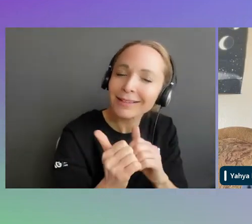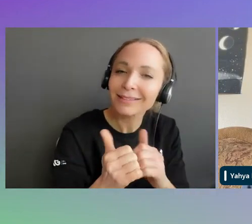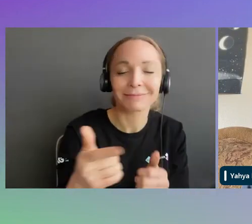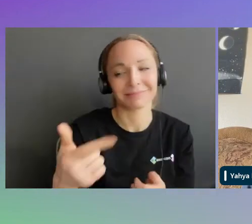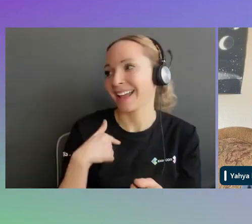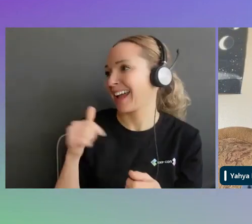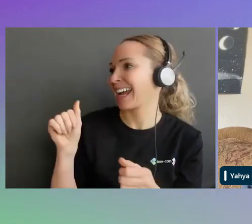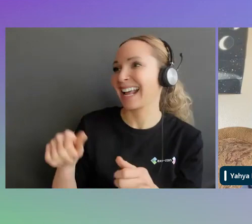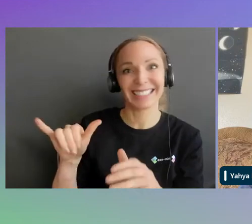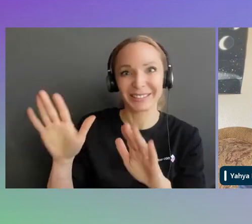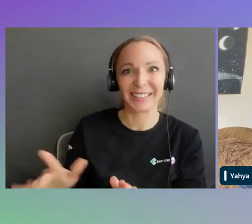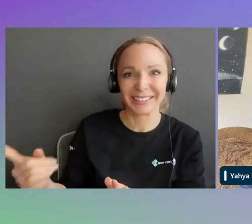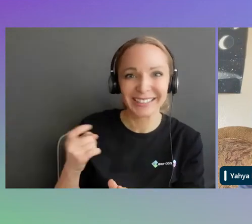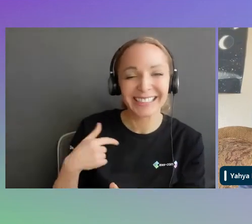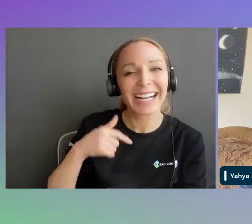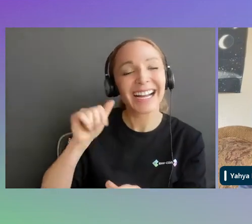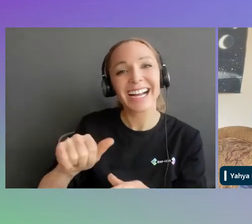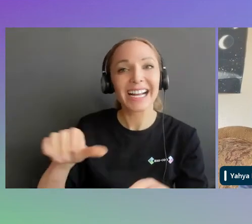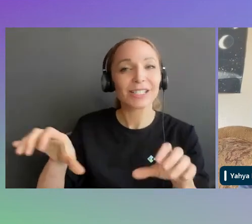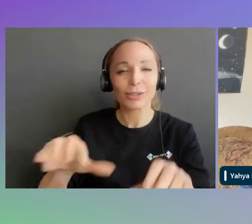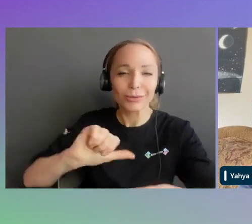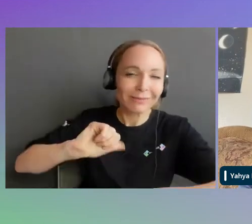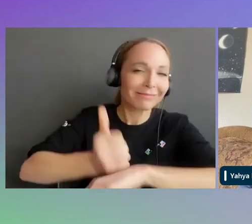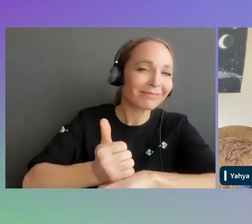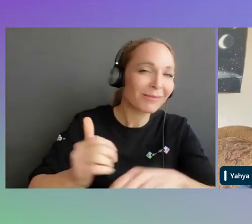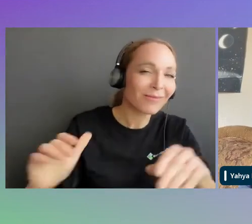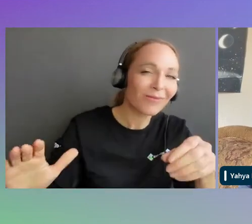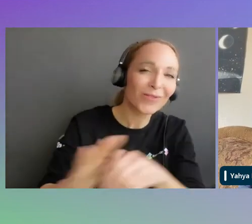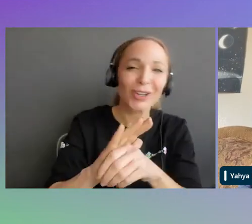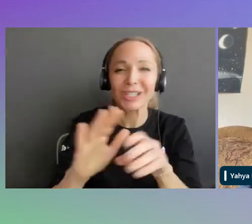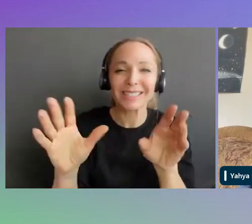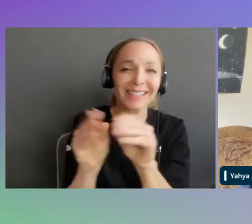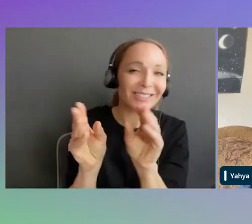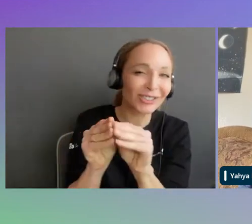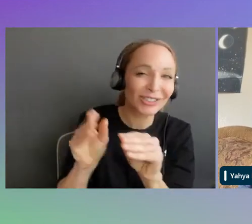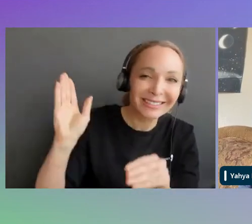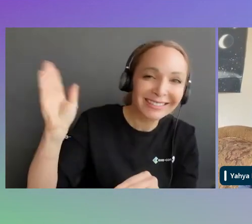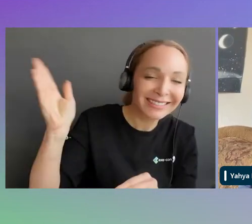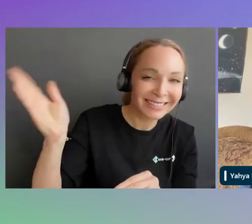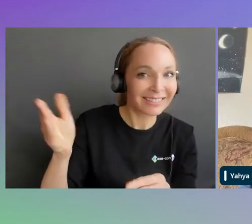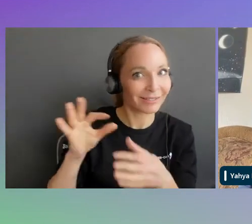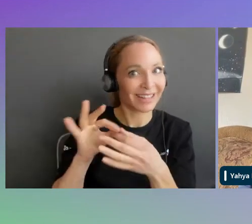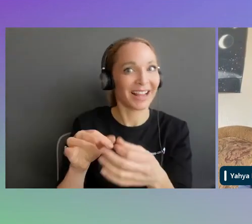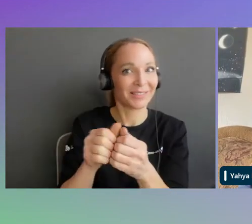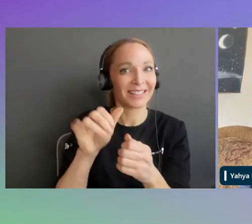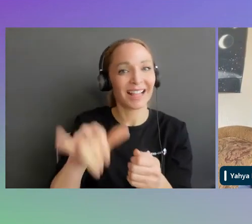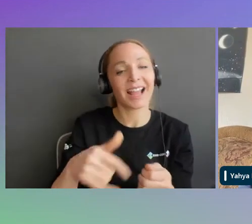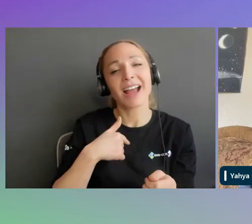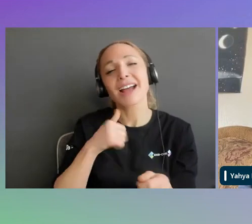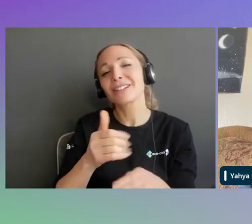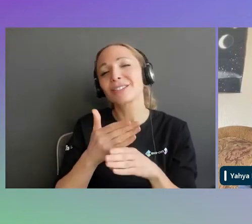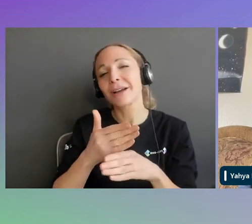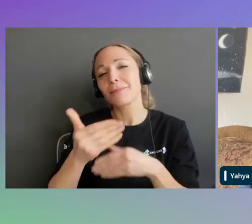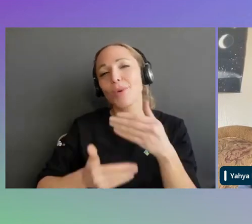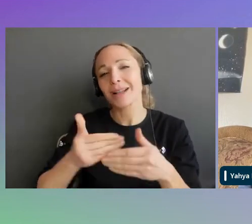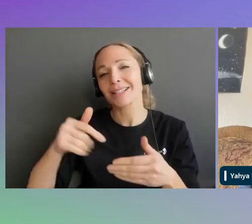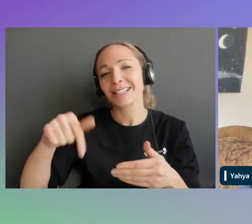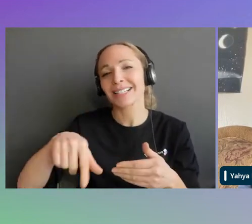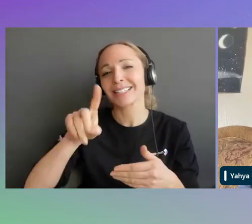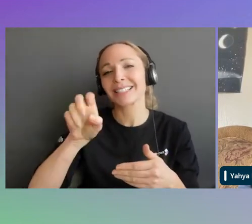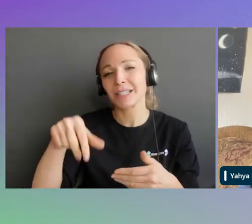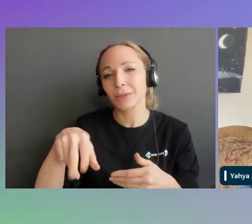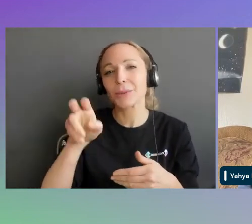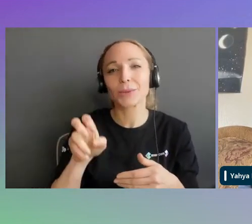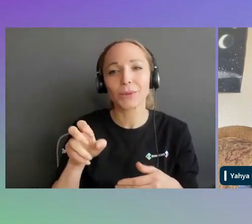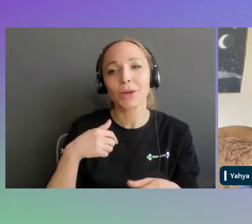component from scratch like that. Yeah. But I will share a little bit about our process at Deque and how we do that. So we actually use UXPin